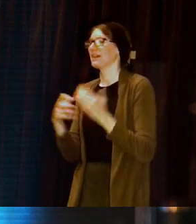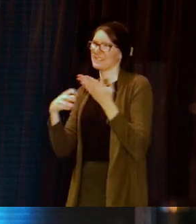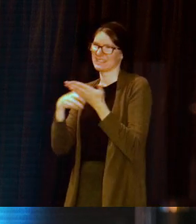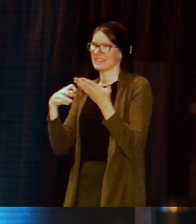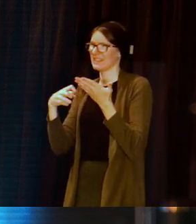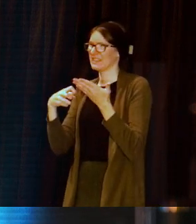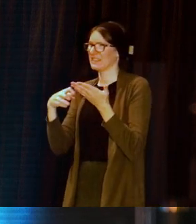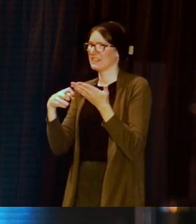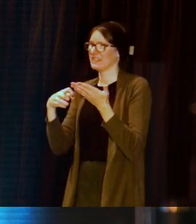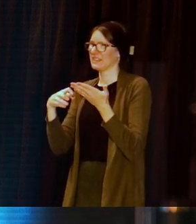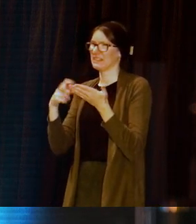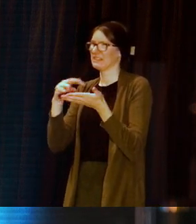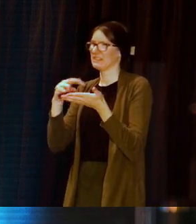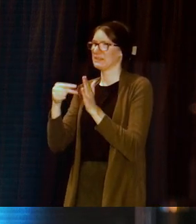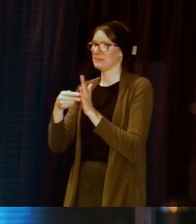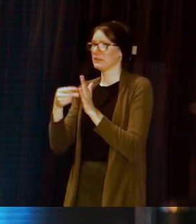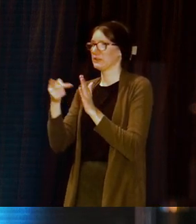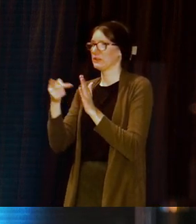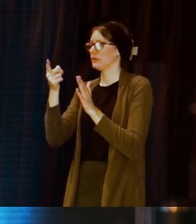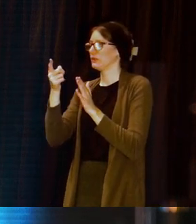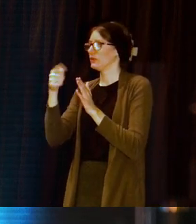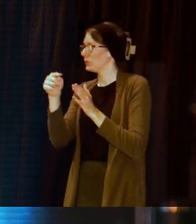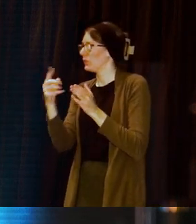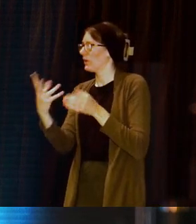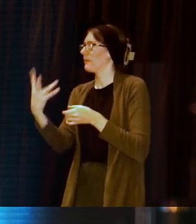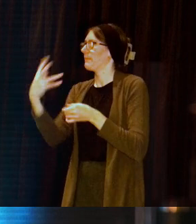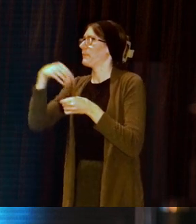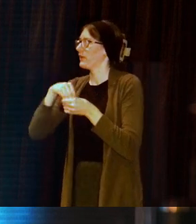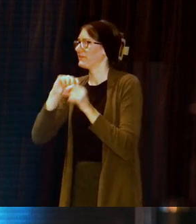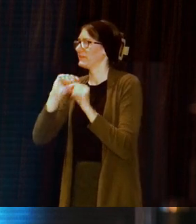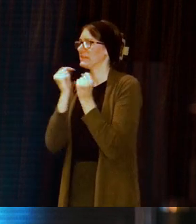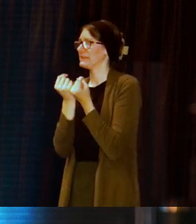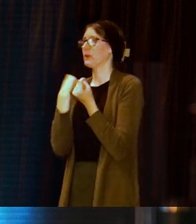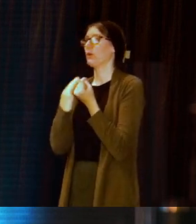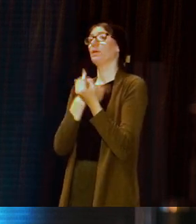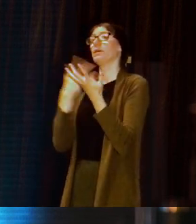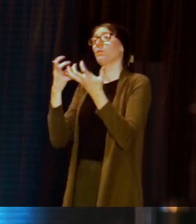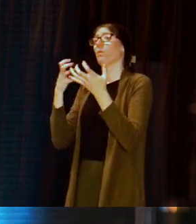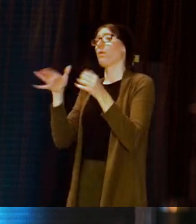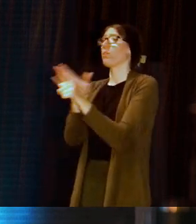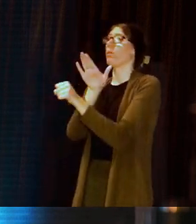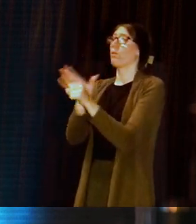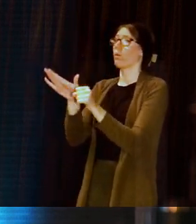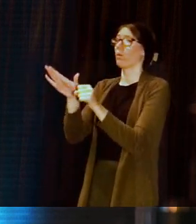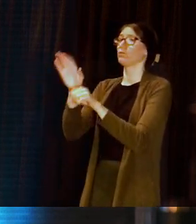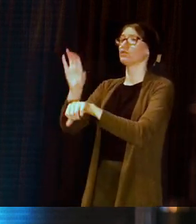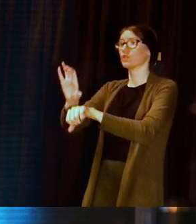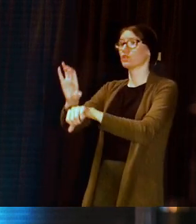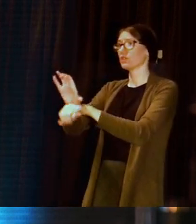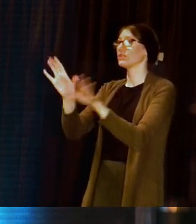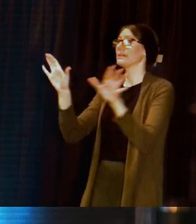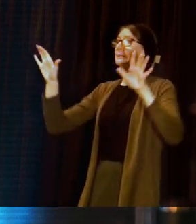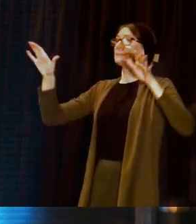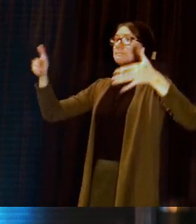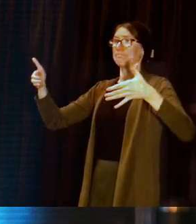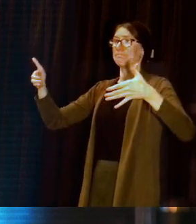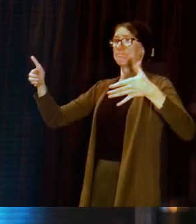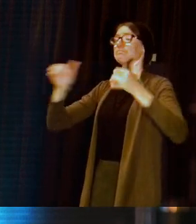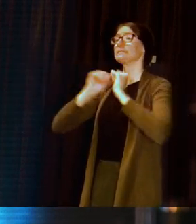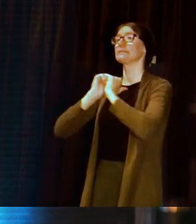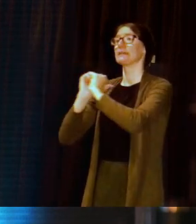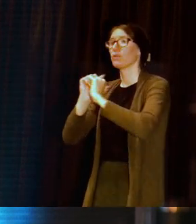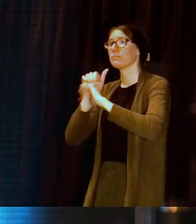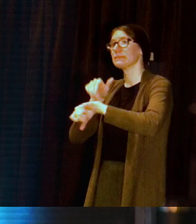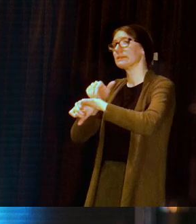ticket doesn't make you part of the team necessarily. We want this whole church to be a sending church, and we want